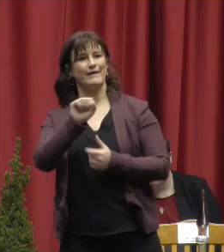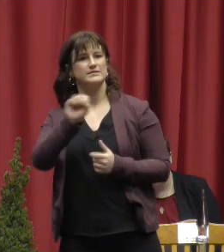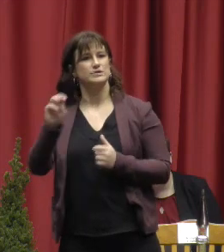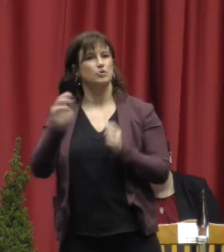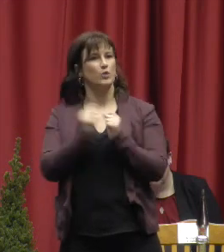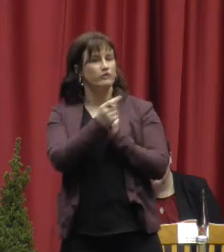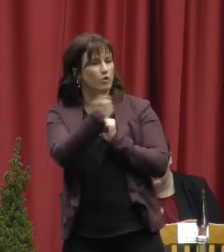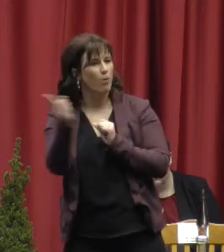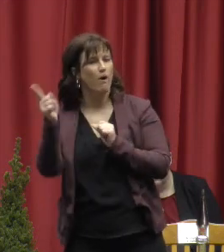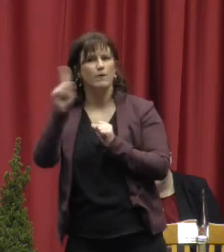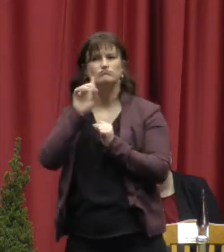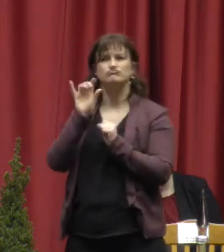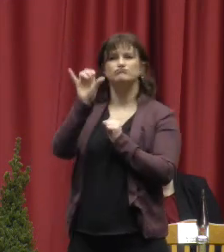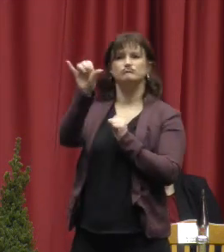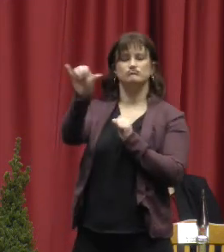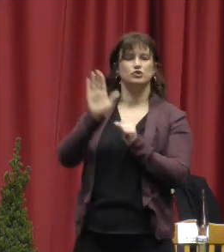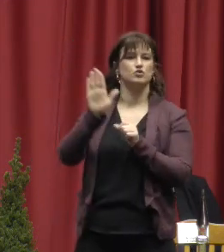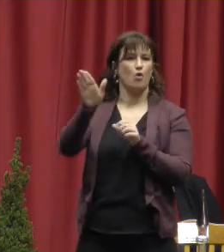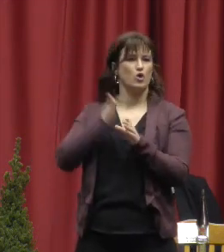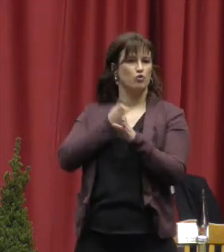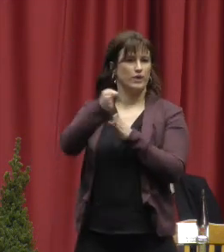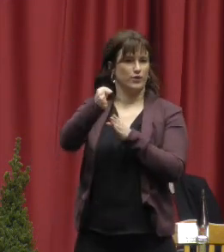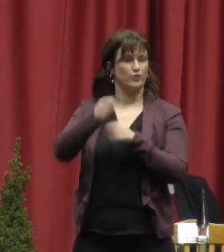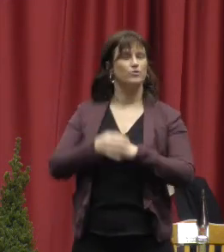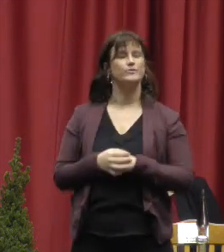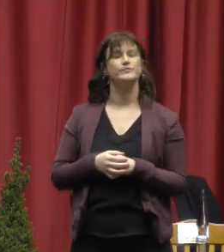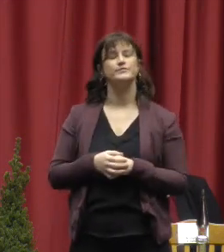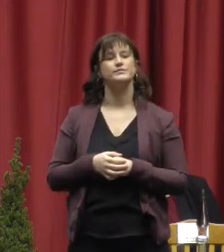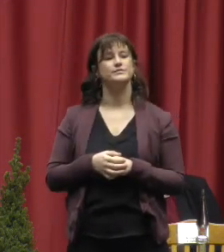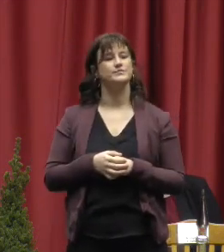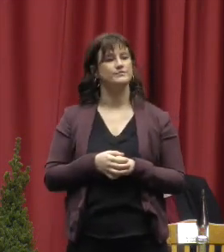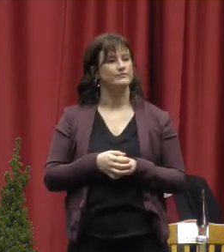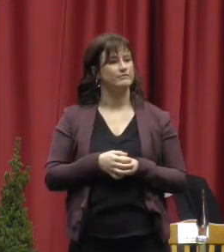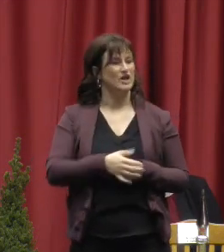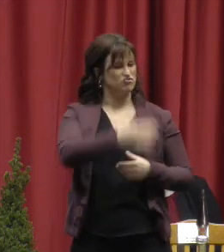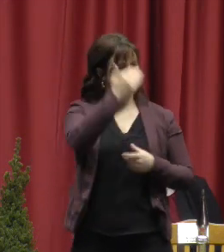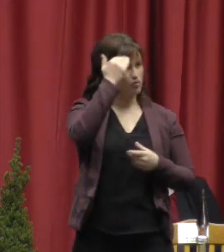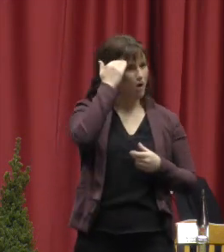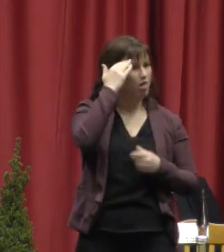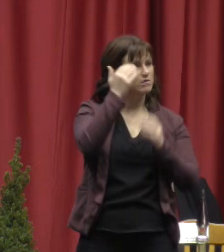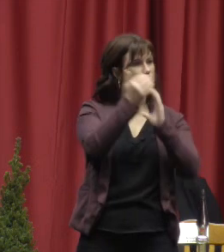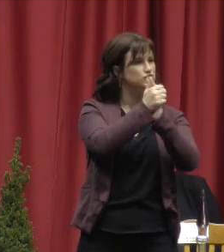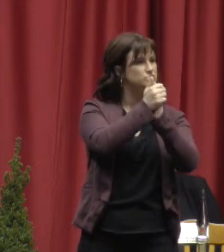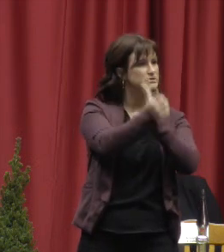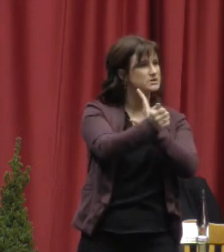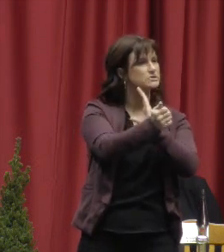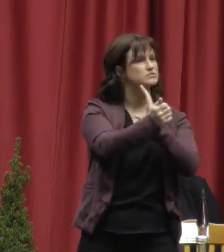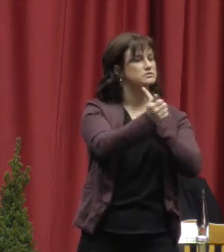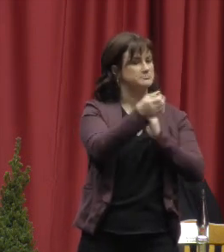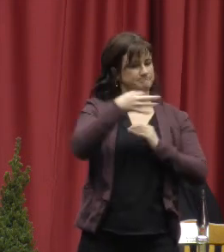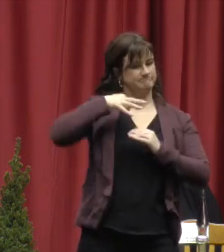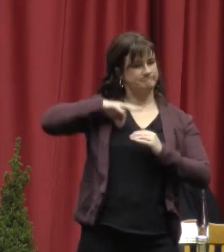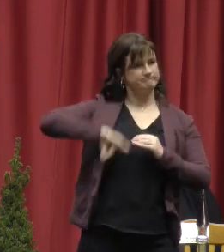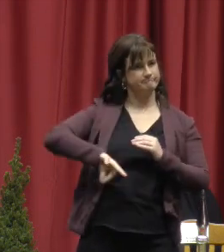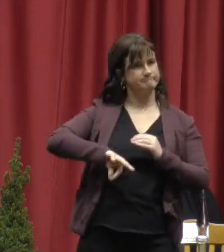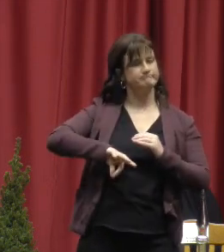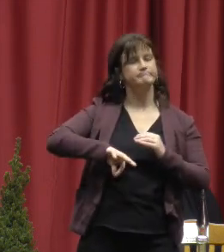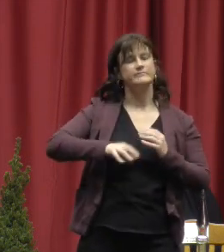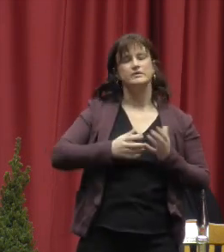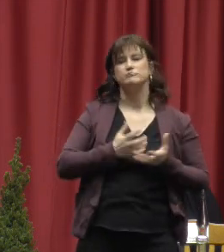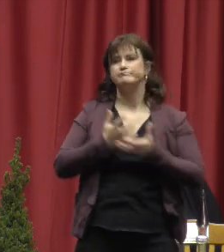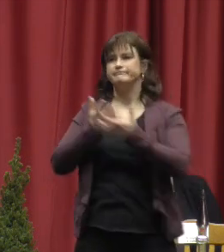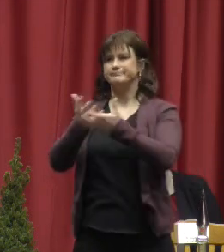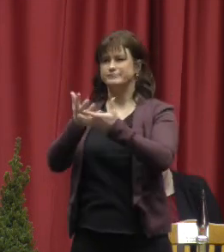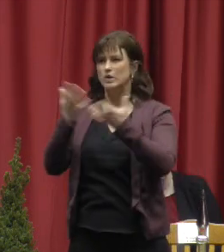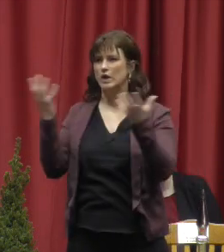together throughout your career. Not only will you carry the knowledge and skills you've gained as you confront the challenges of this